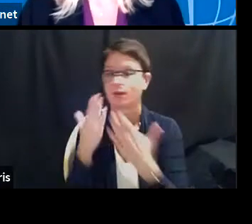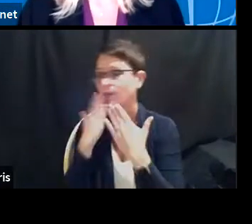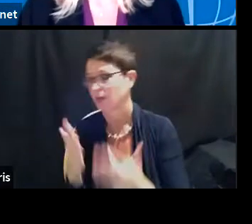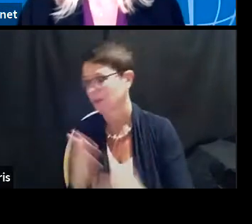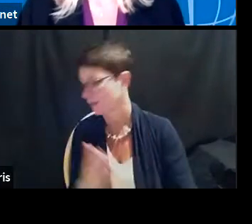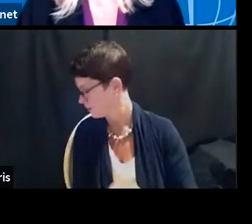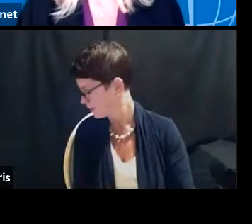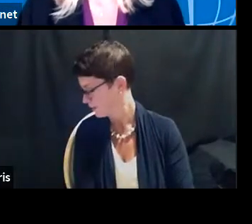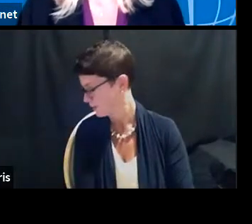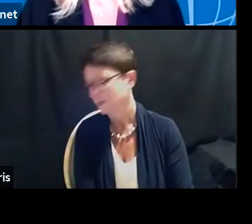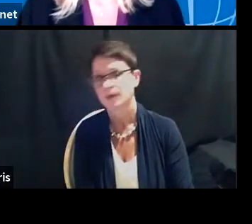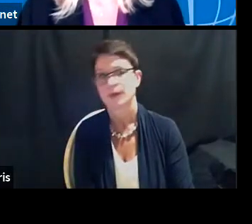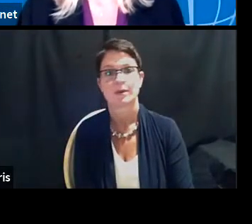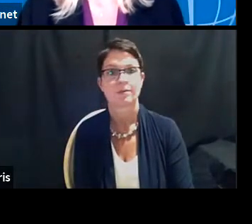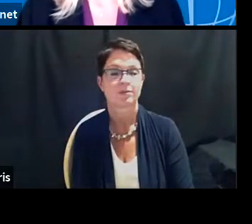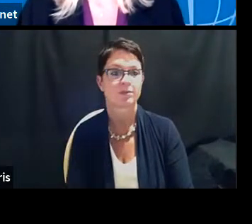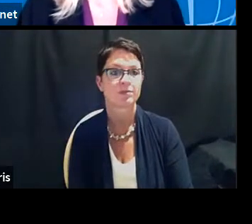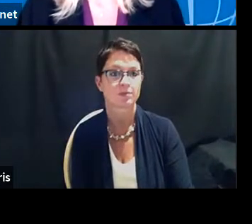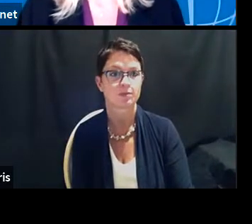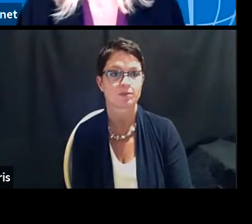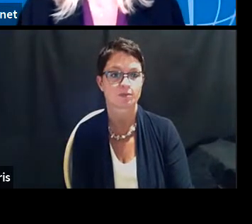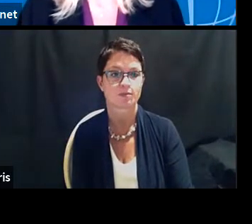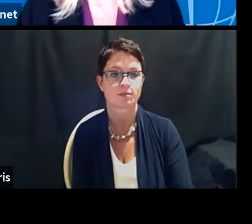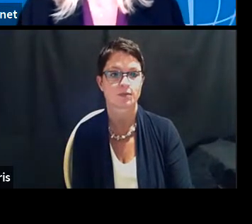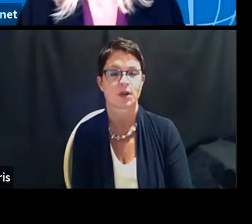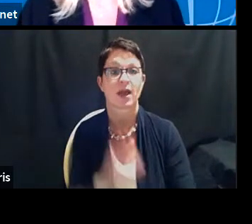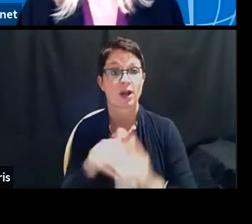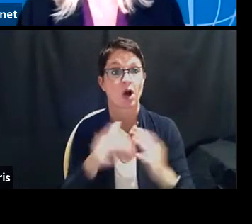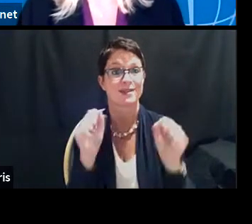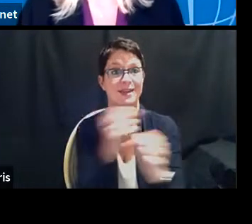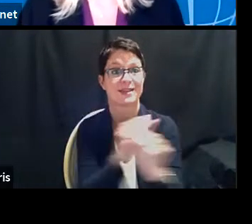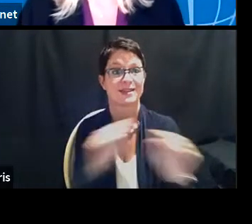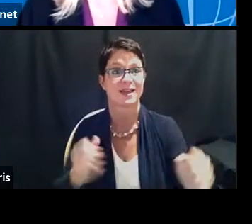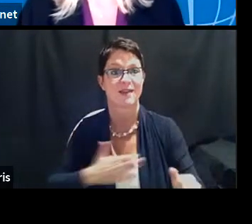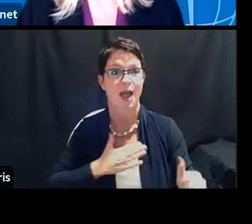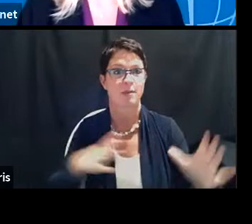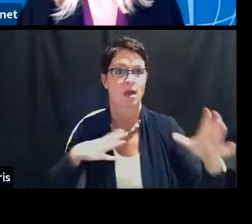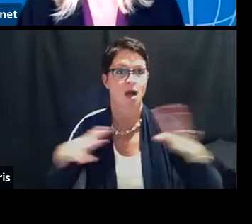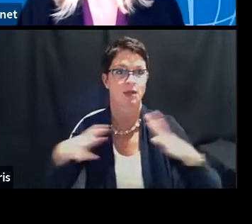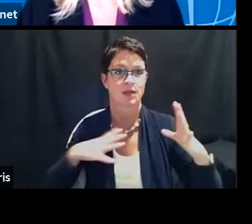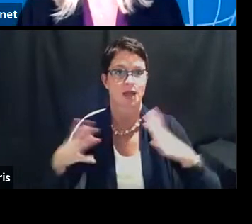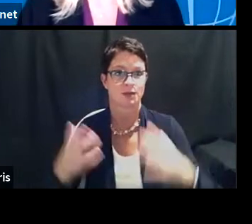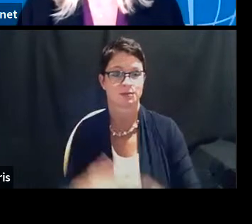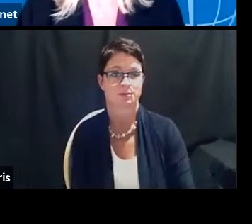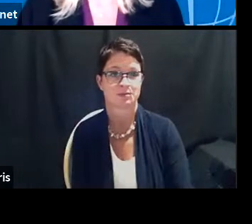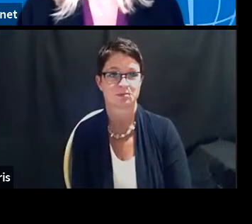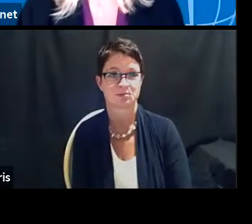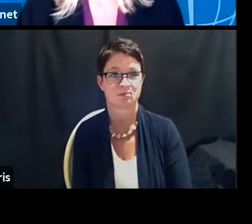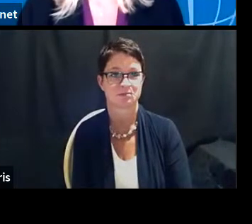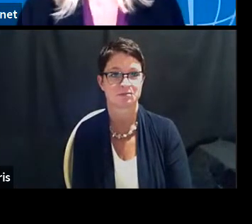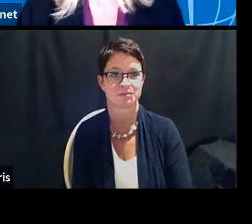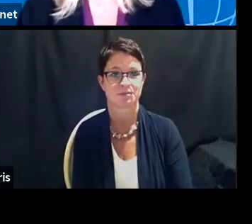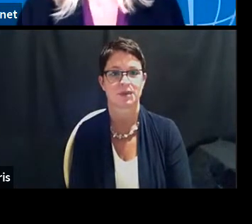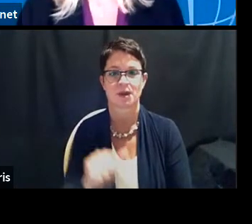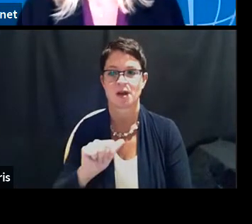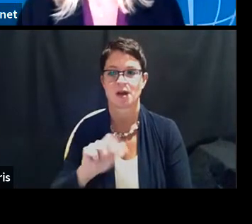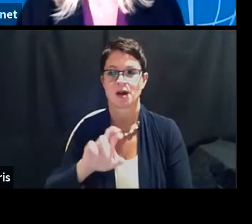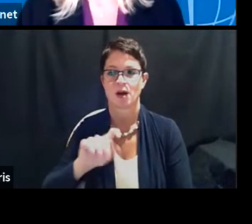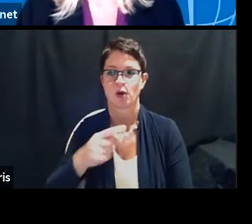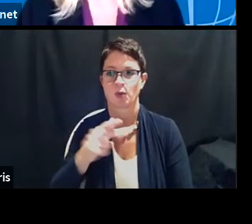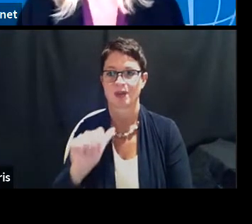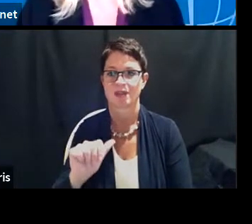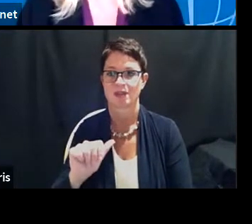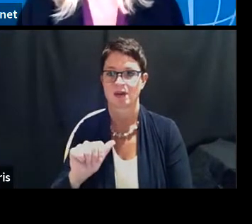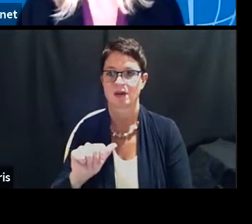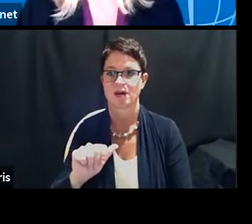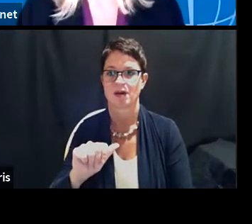You're very welcome. Have a good day. To all, stay safe. Happy holidays. Thank you. Aretha Warham, are you